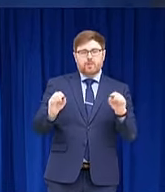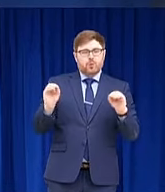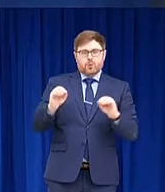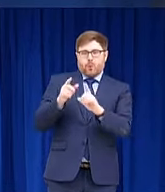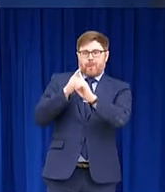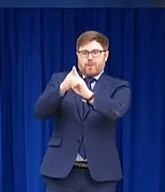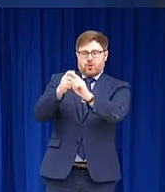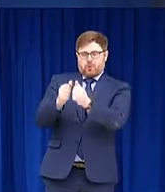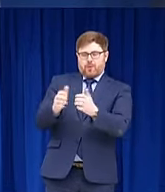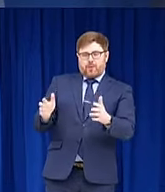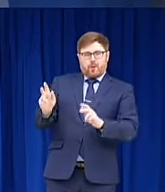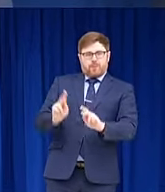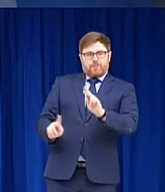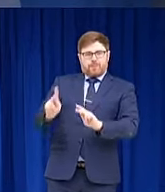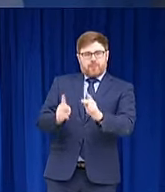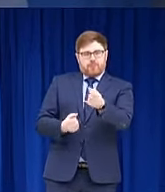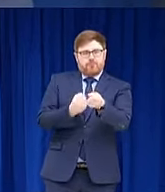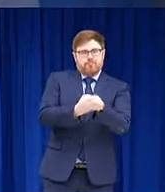people. Thank you.